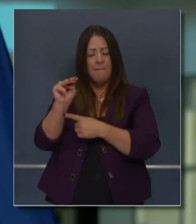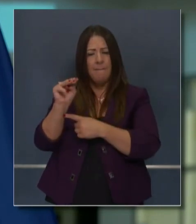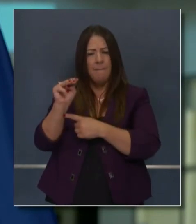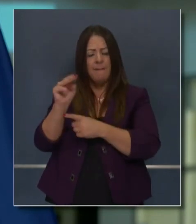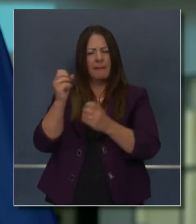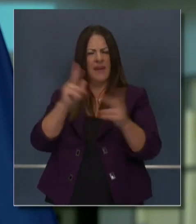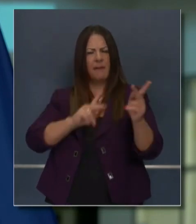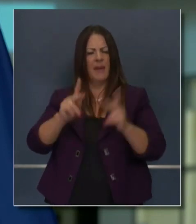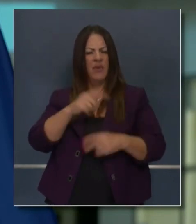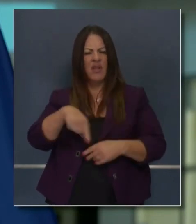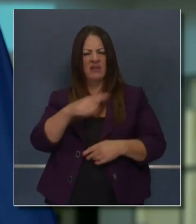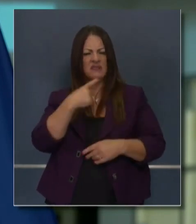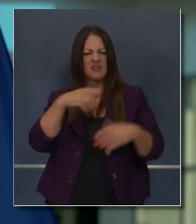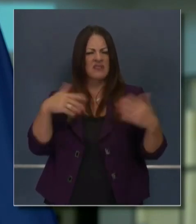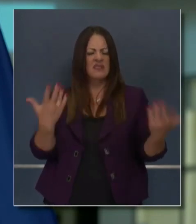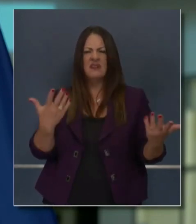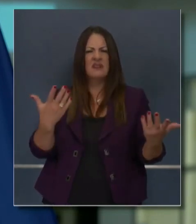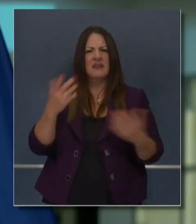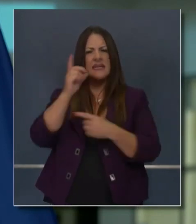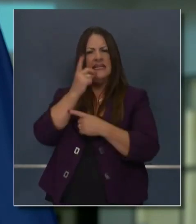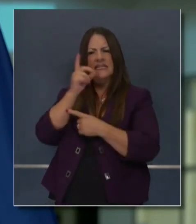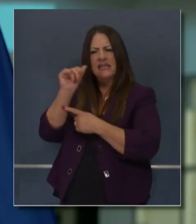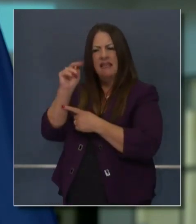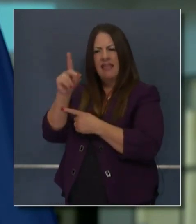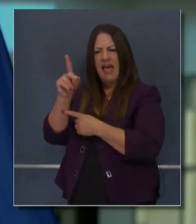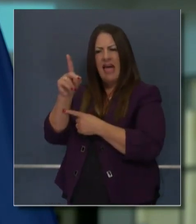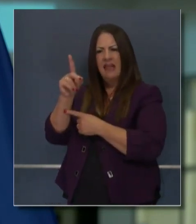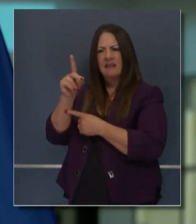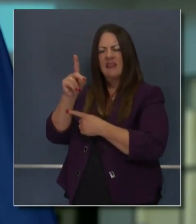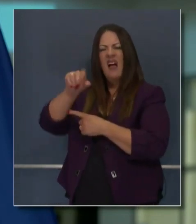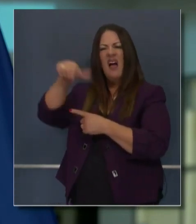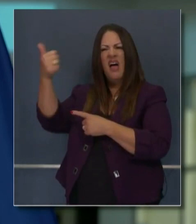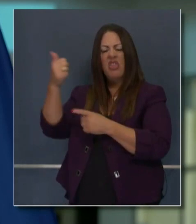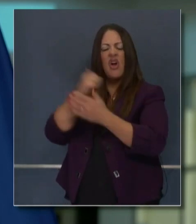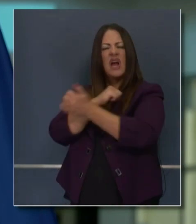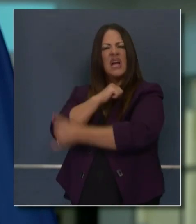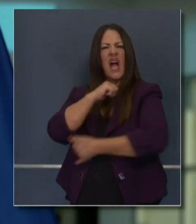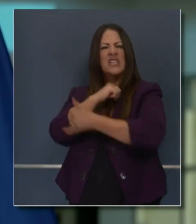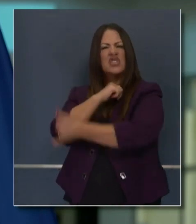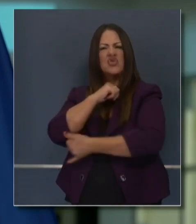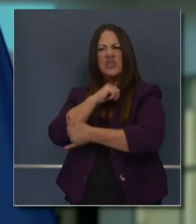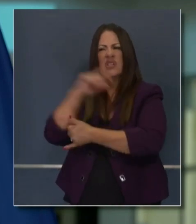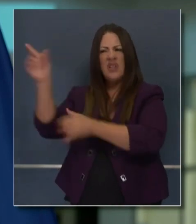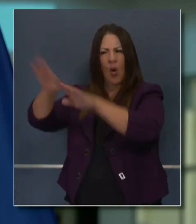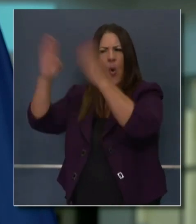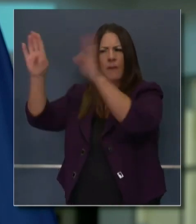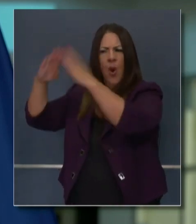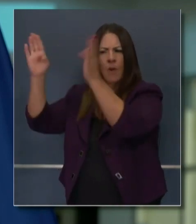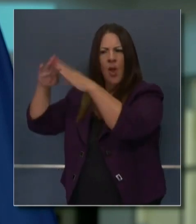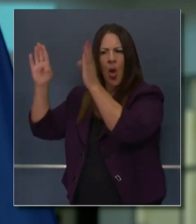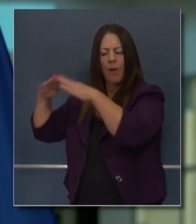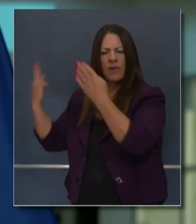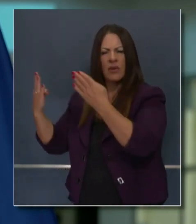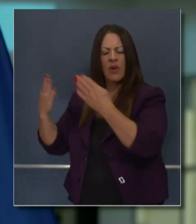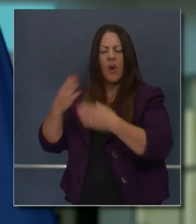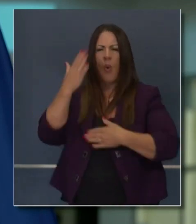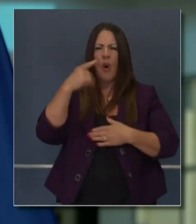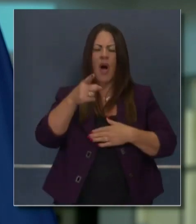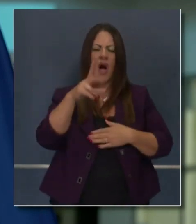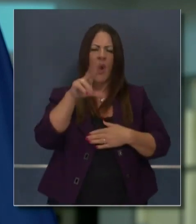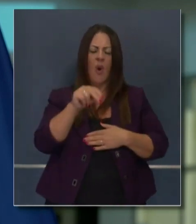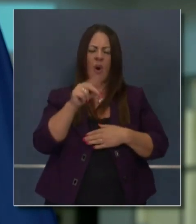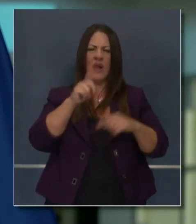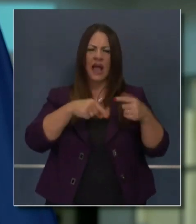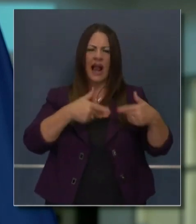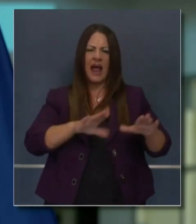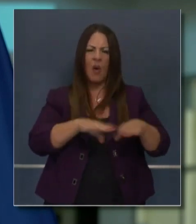look, Disney parks have opened all over the world and they're doing okay. Why can't we do this here? This isn't only people that work at the parks,